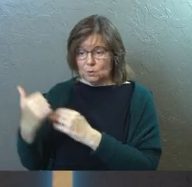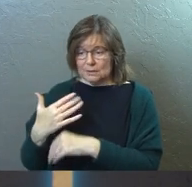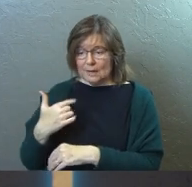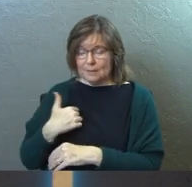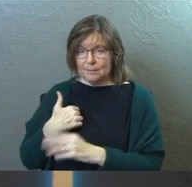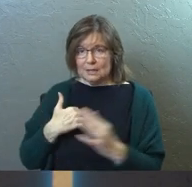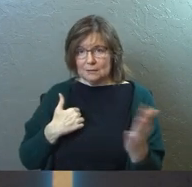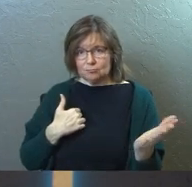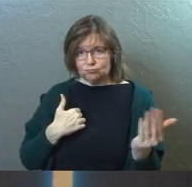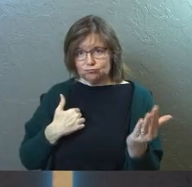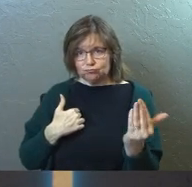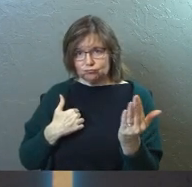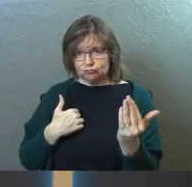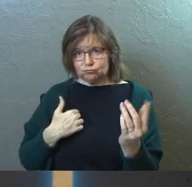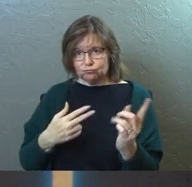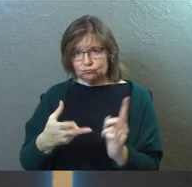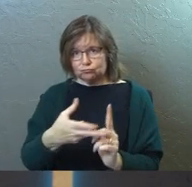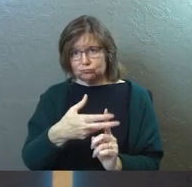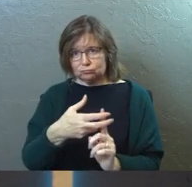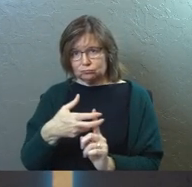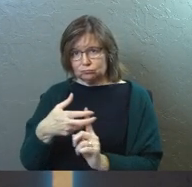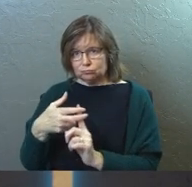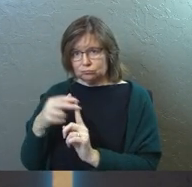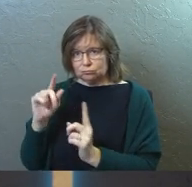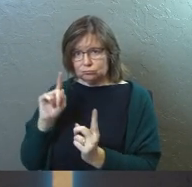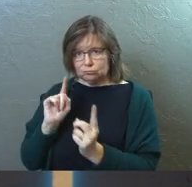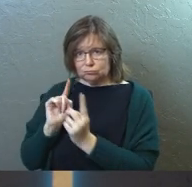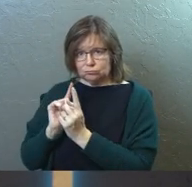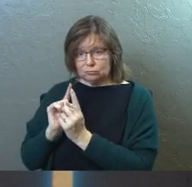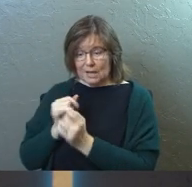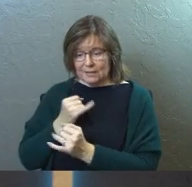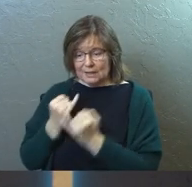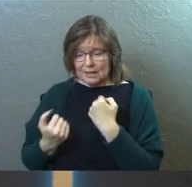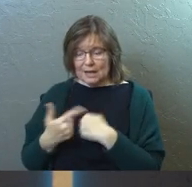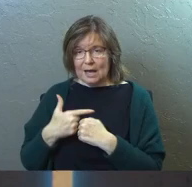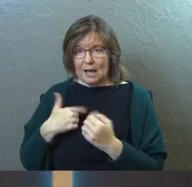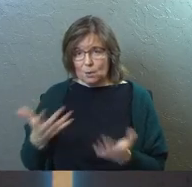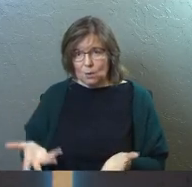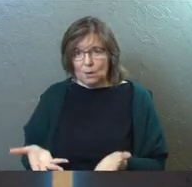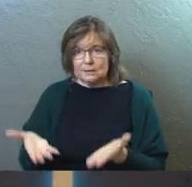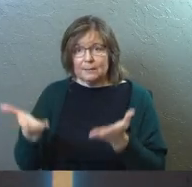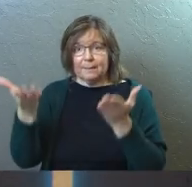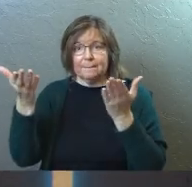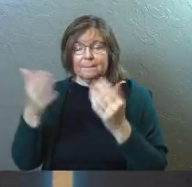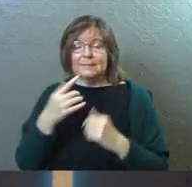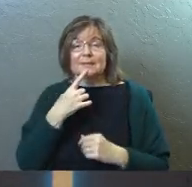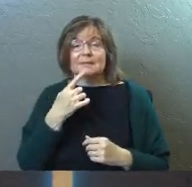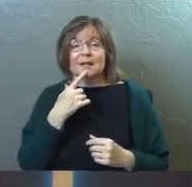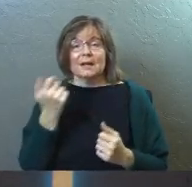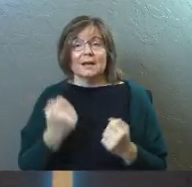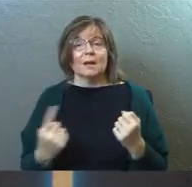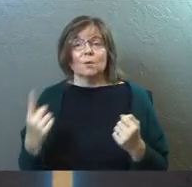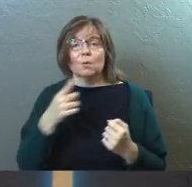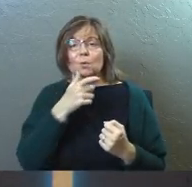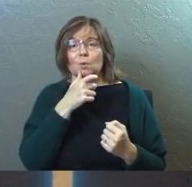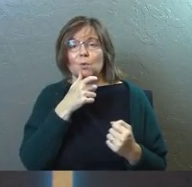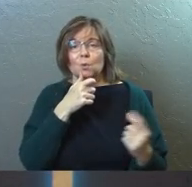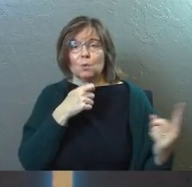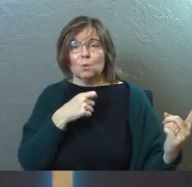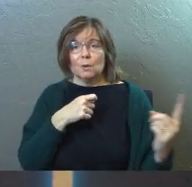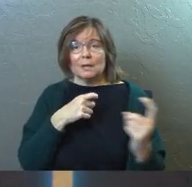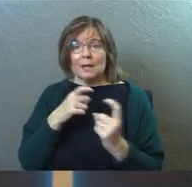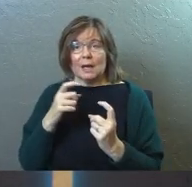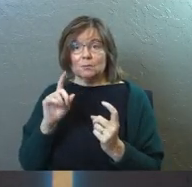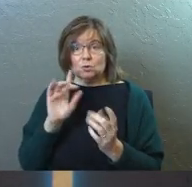me draws them to me, and at the last day, I will raise them up. He's saying anybody who ever came